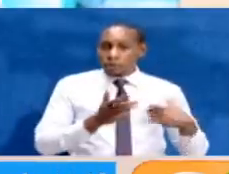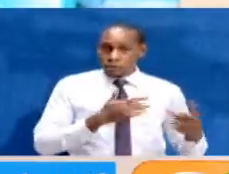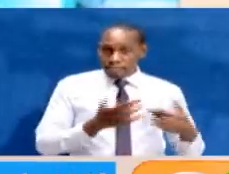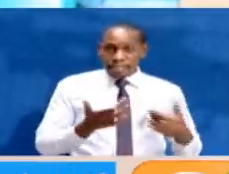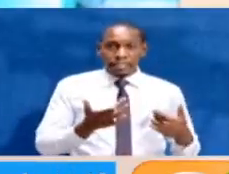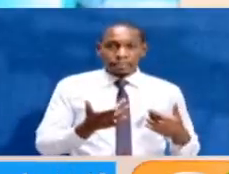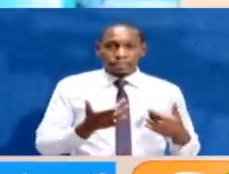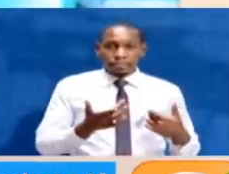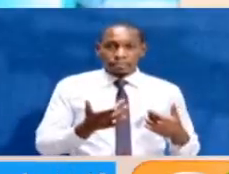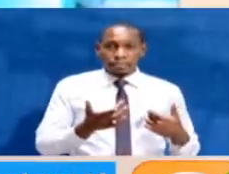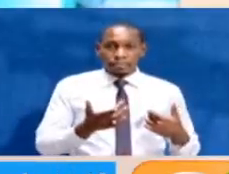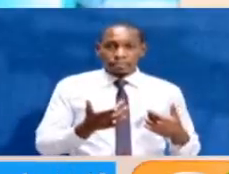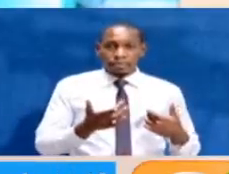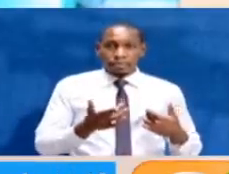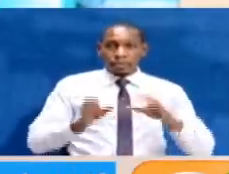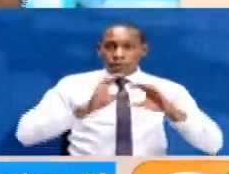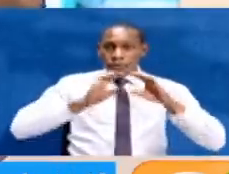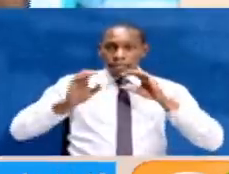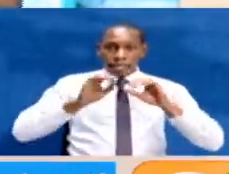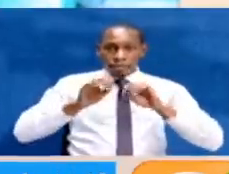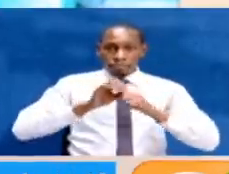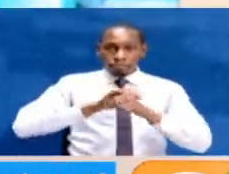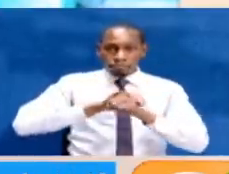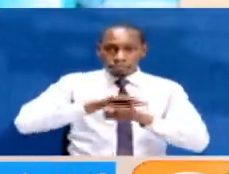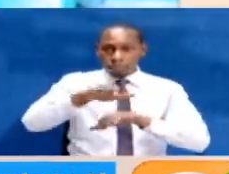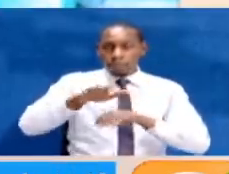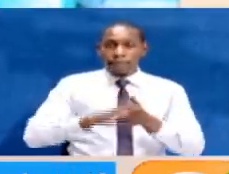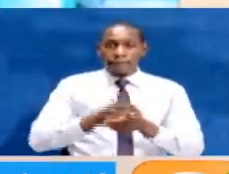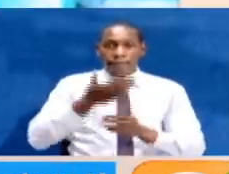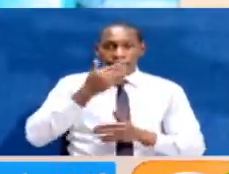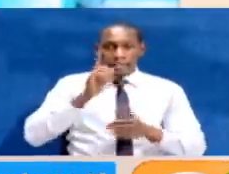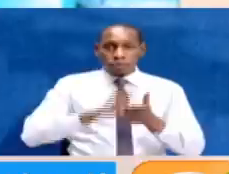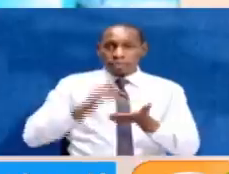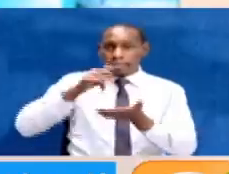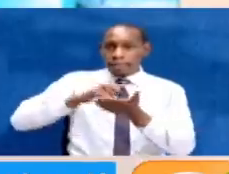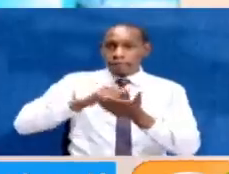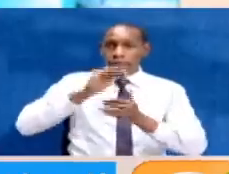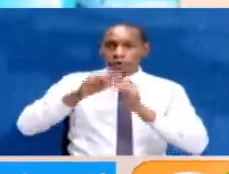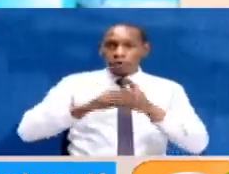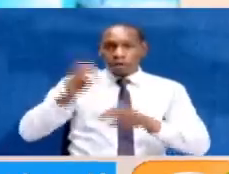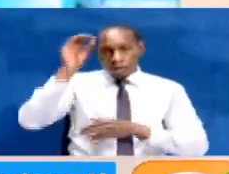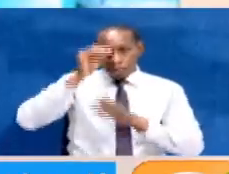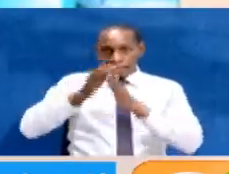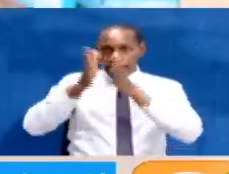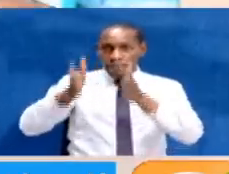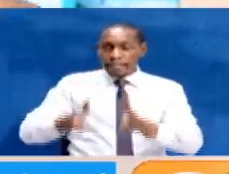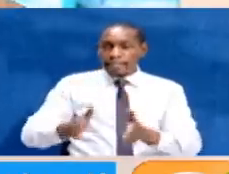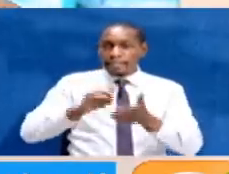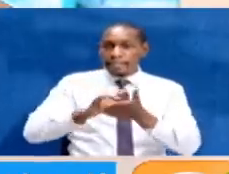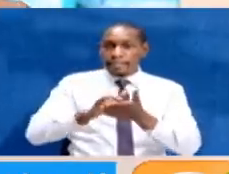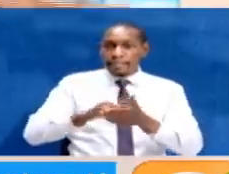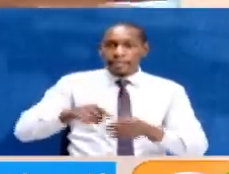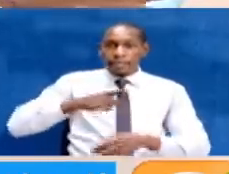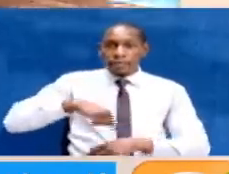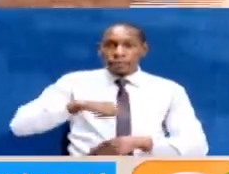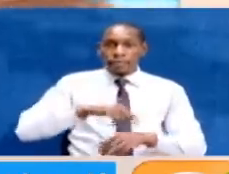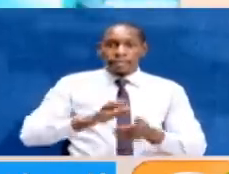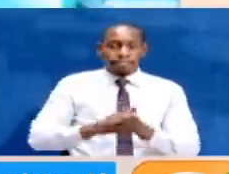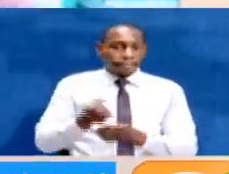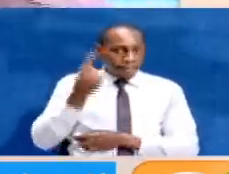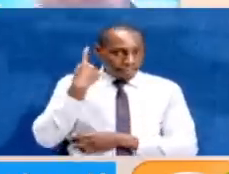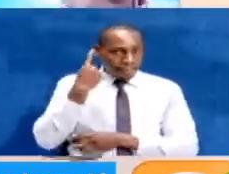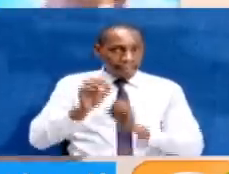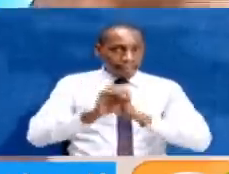this thing off the other side, it is about enlisting all these opinion leaders and making sure that you're on the same page so that when